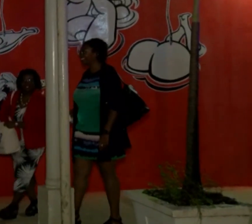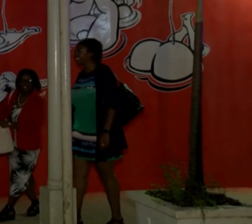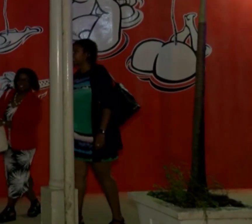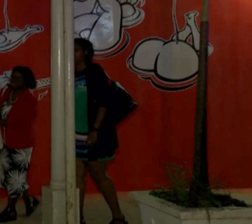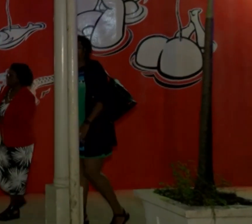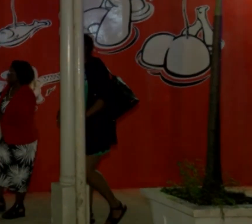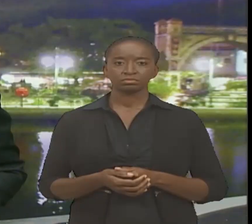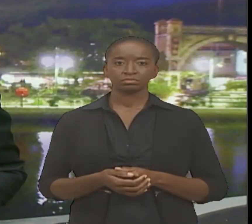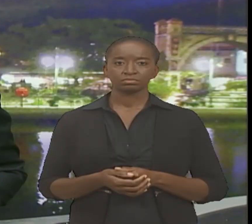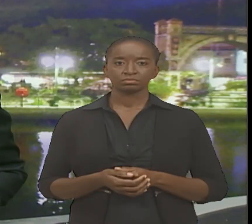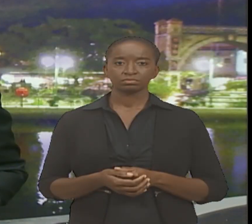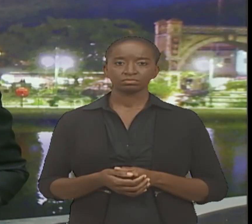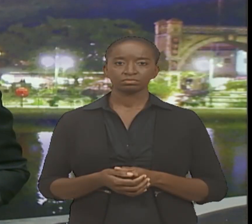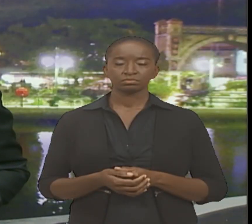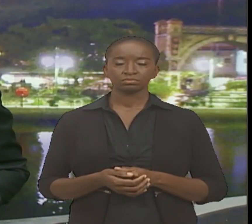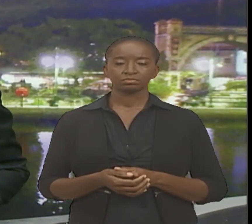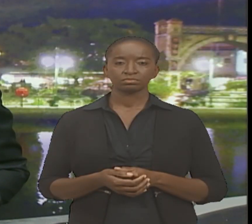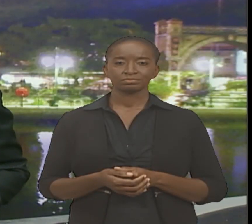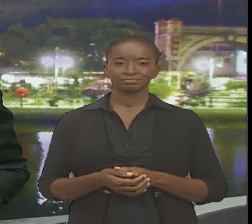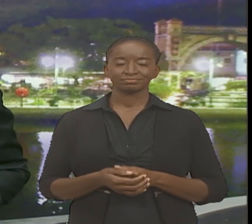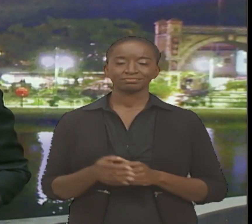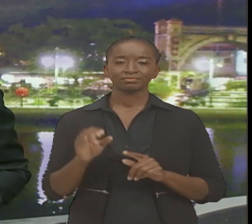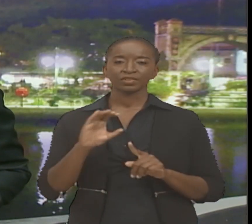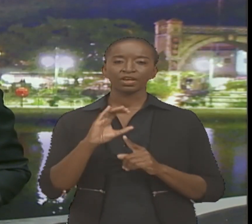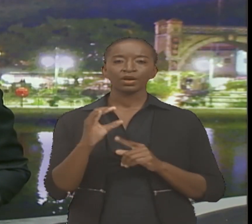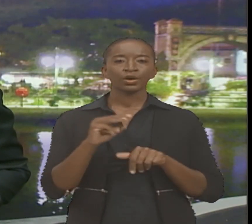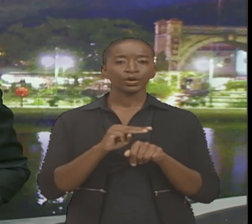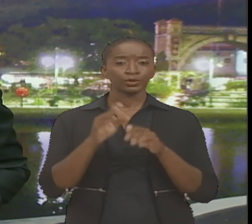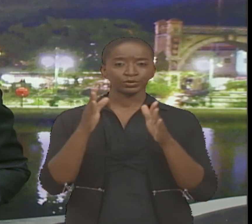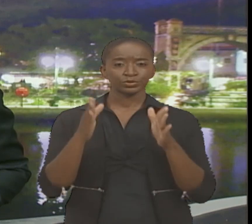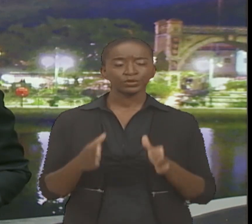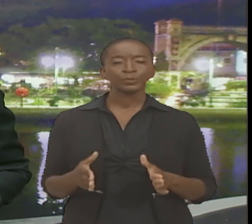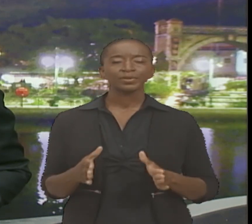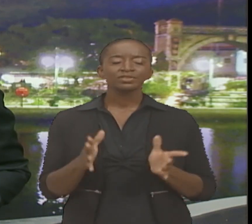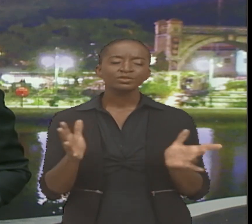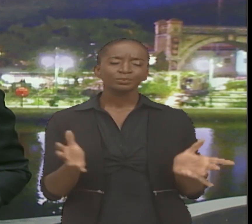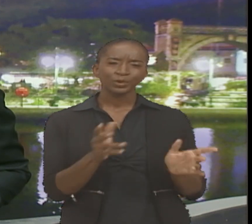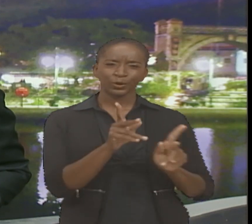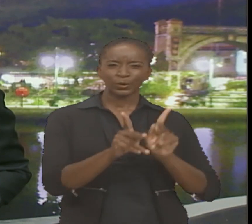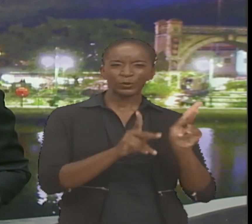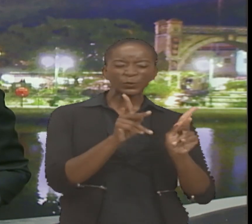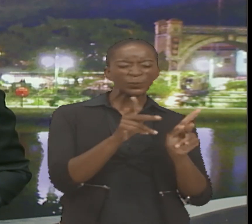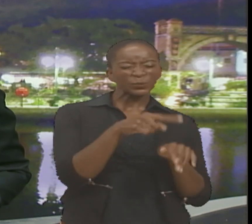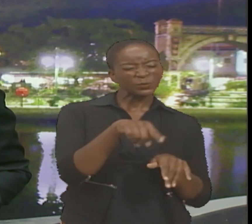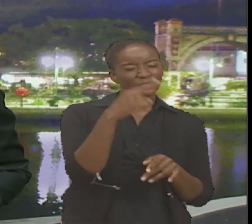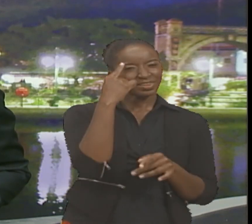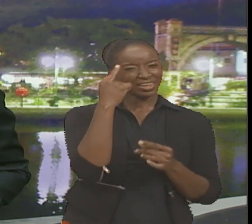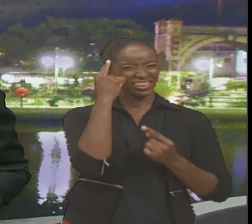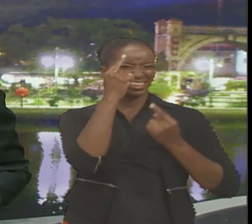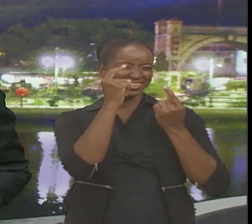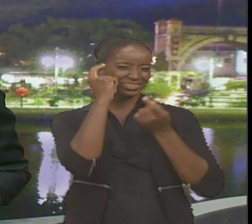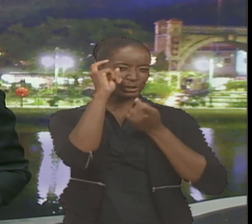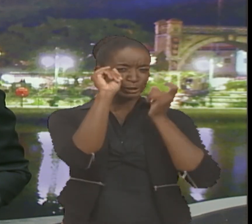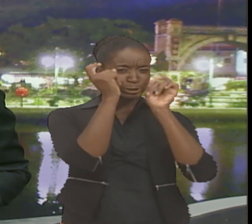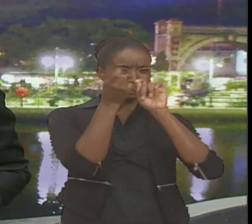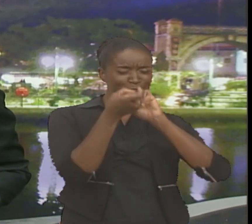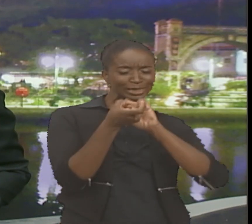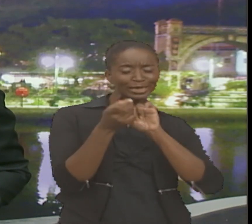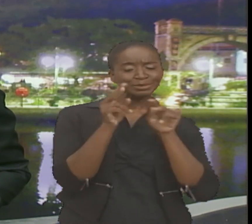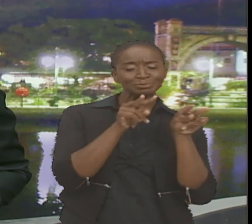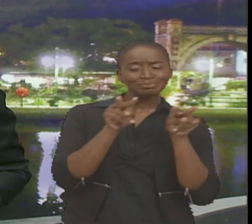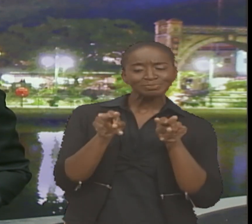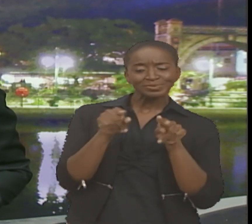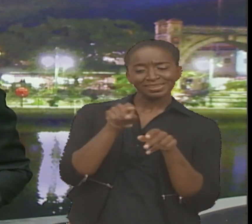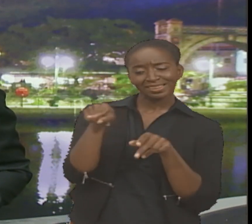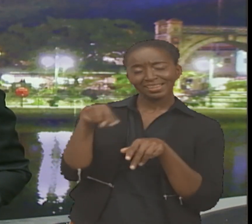CBC News. Thanks, Kishmar. Well, meanwhile, Culture Minister John King is asking Barbadians to change their mindset regarding people in